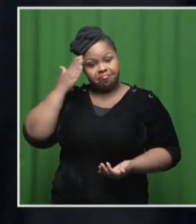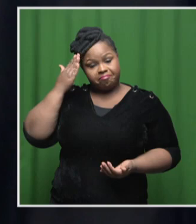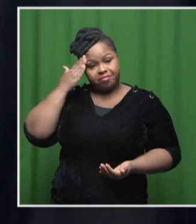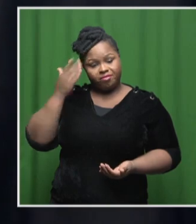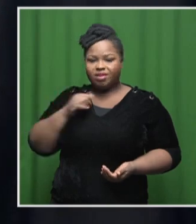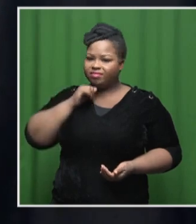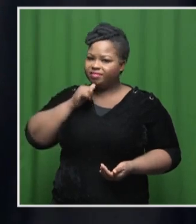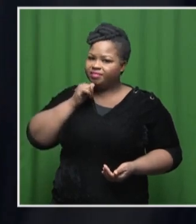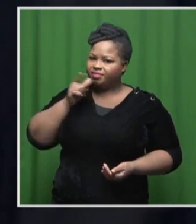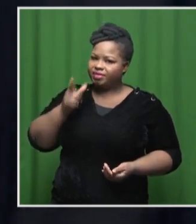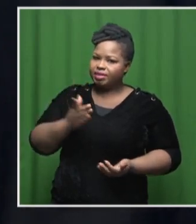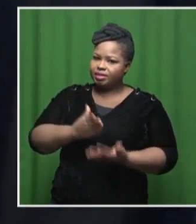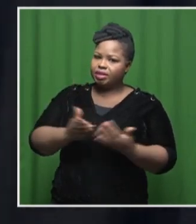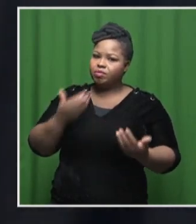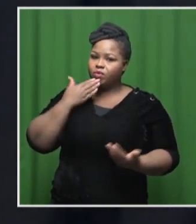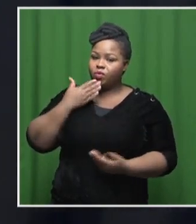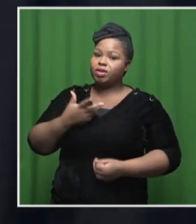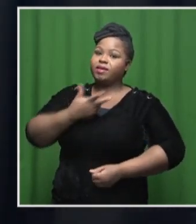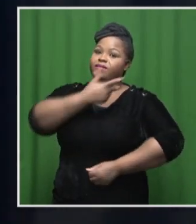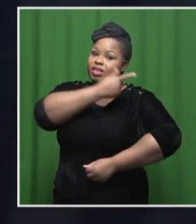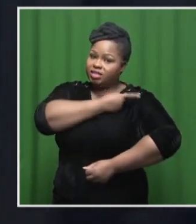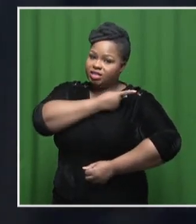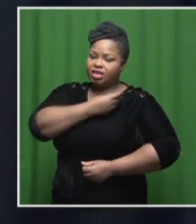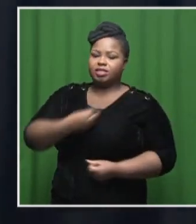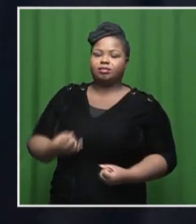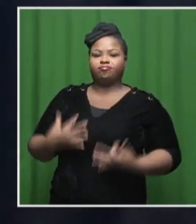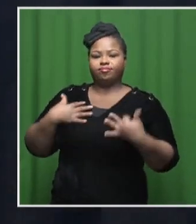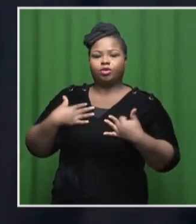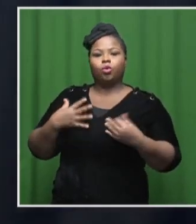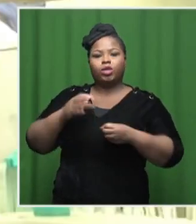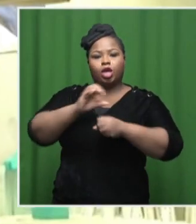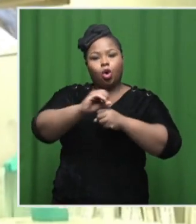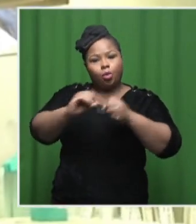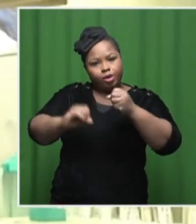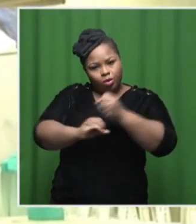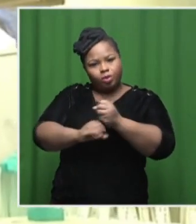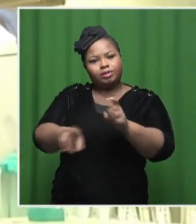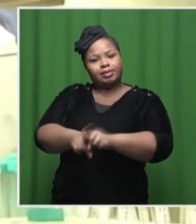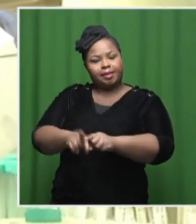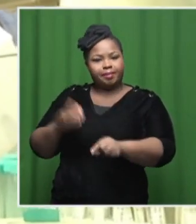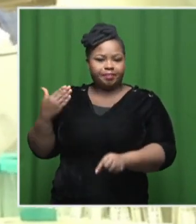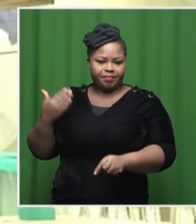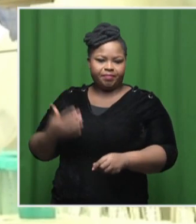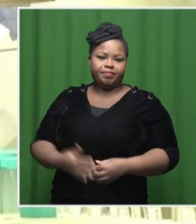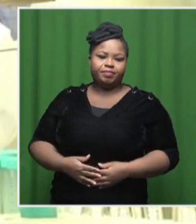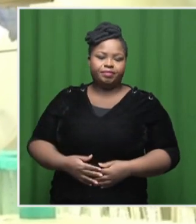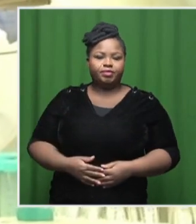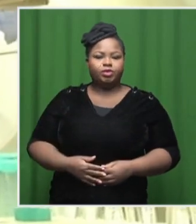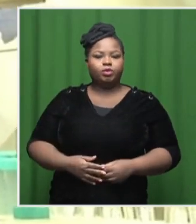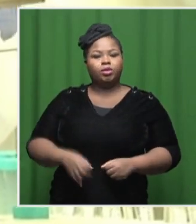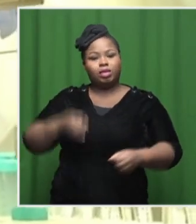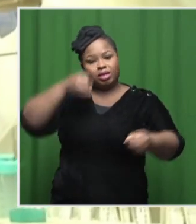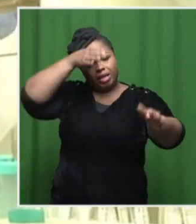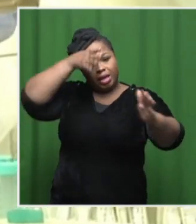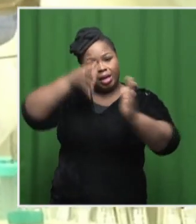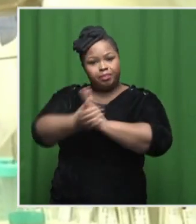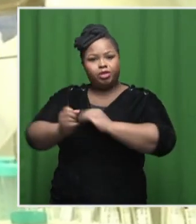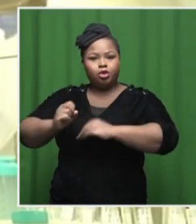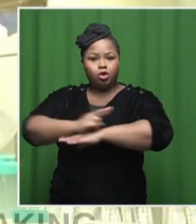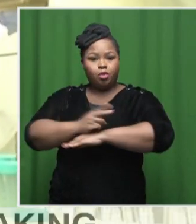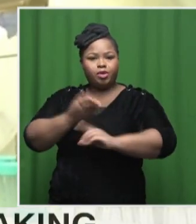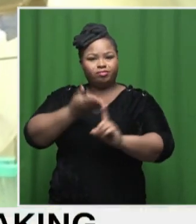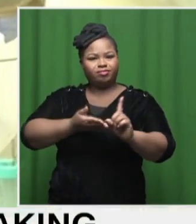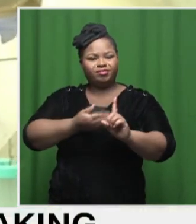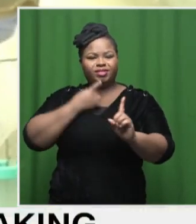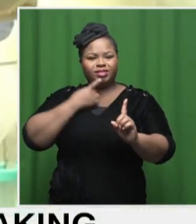that even those who were vaccinated were going to get infected with Omicron, as they did. Epidemiologists say, as the coronavirus